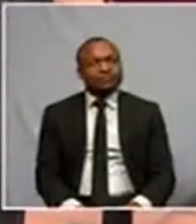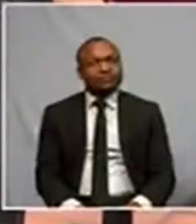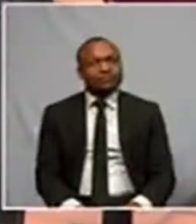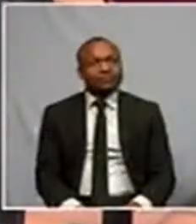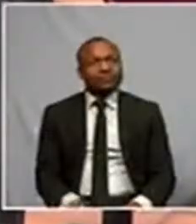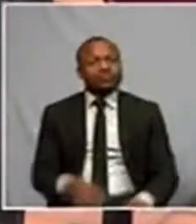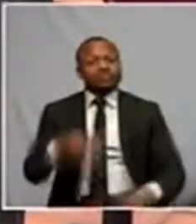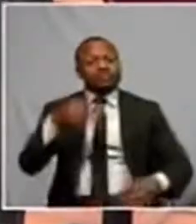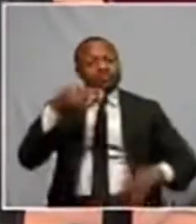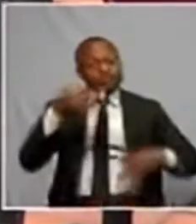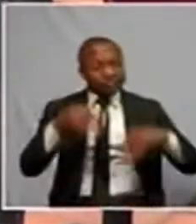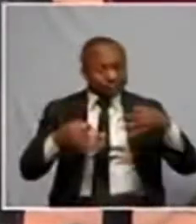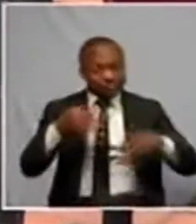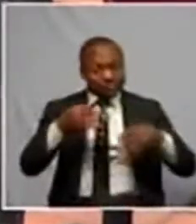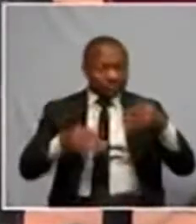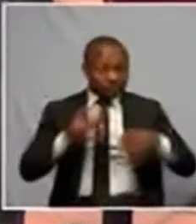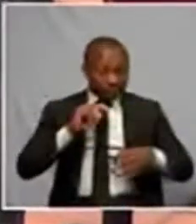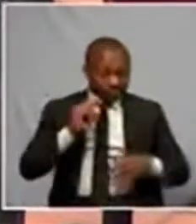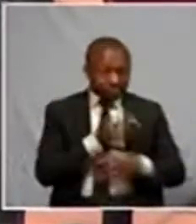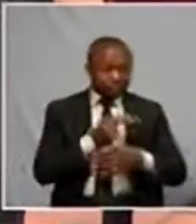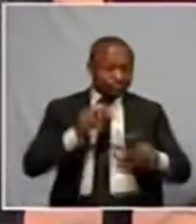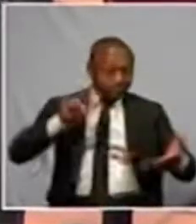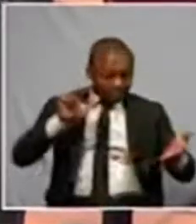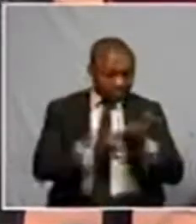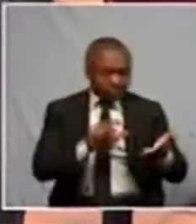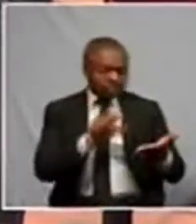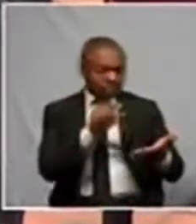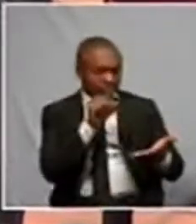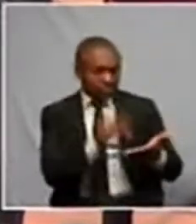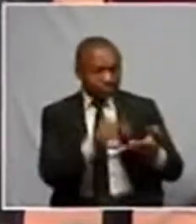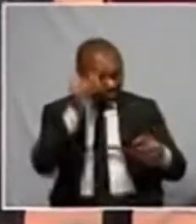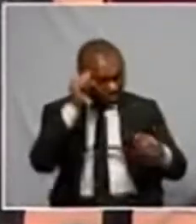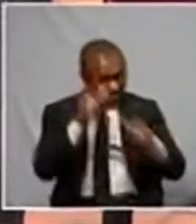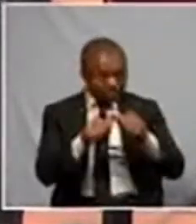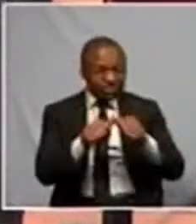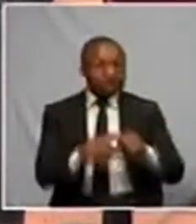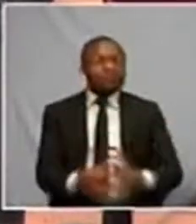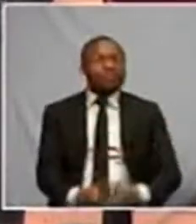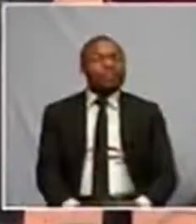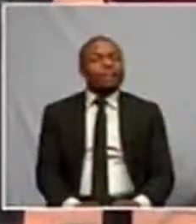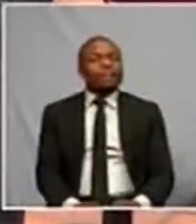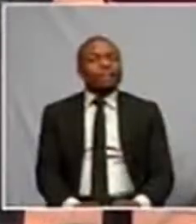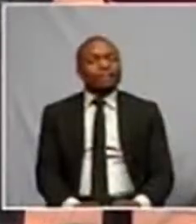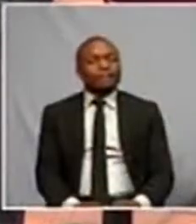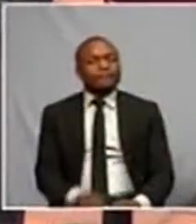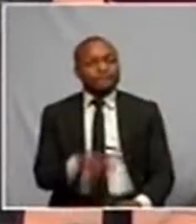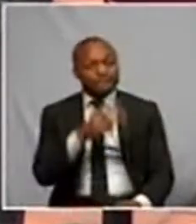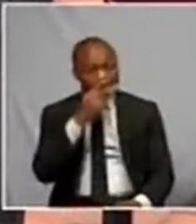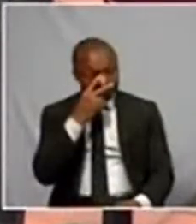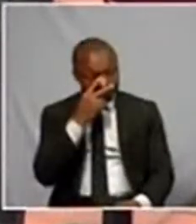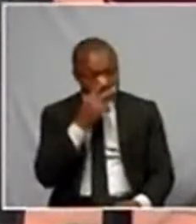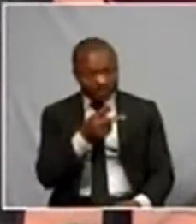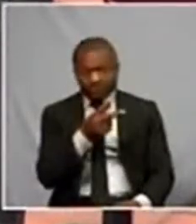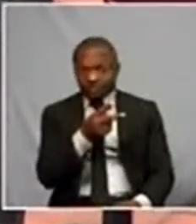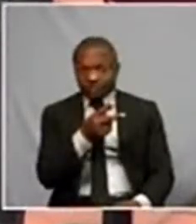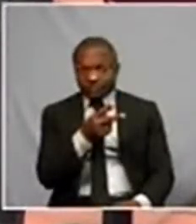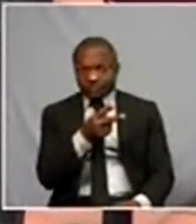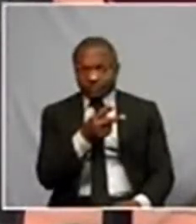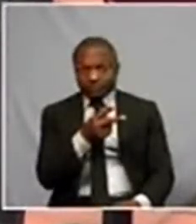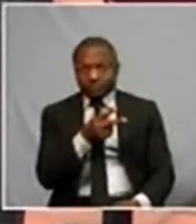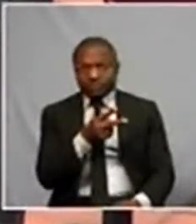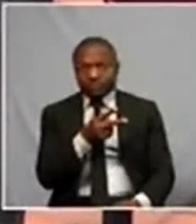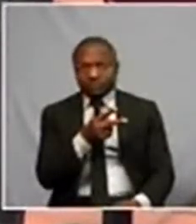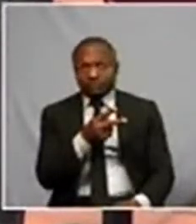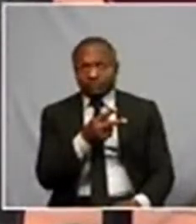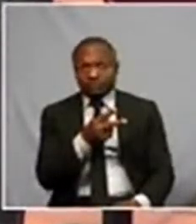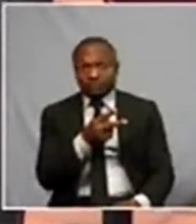if we were to ratify this agreement, looking at the vulnerability of most of the fishermen that we